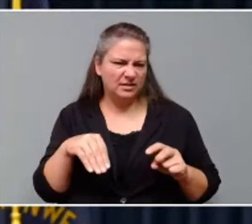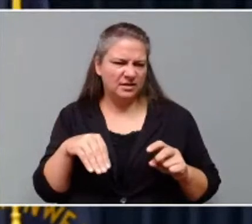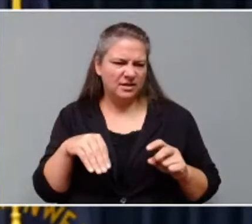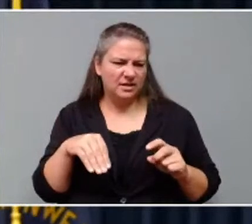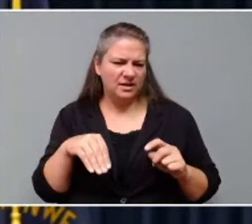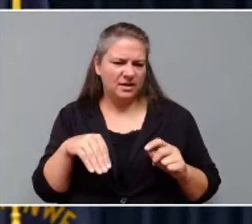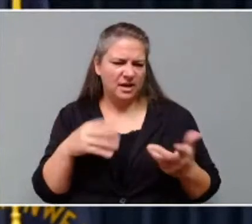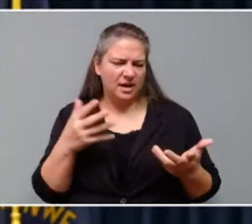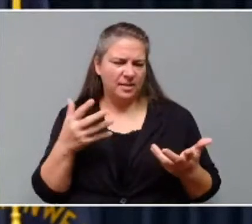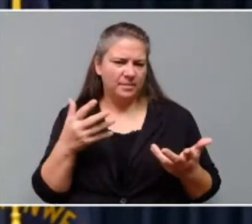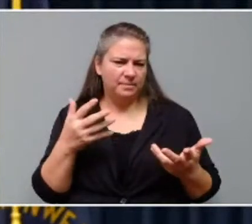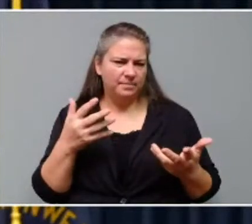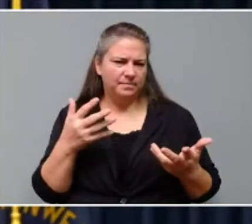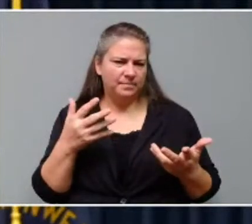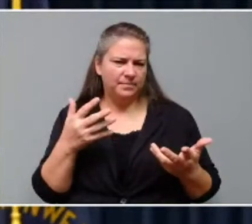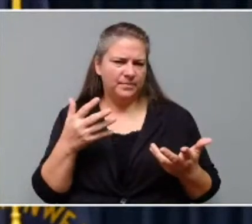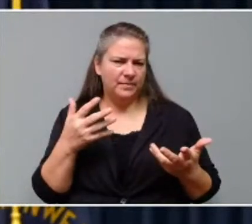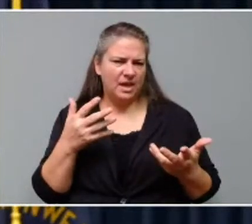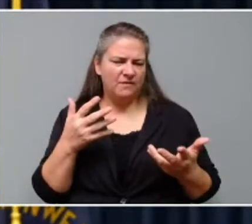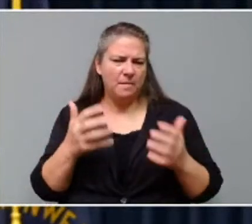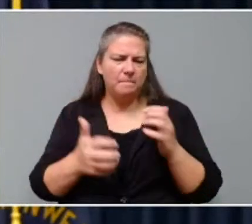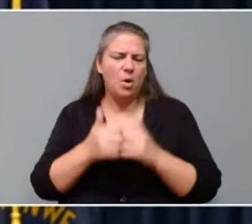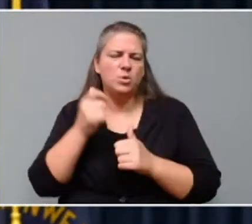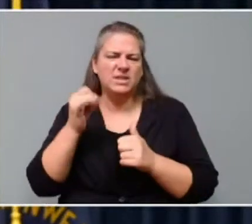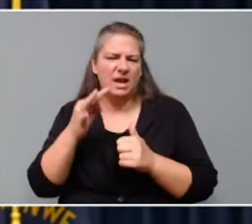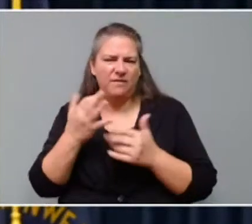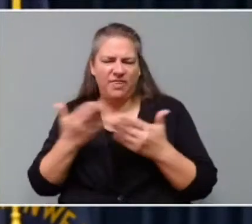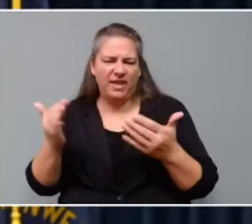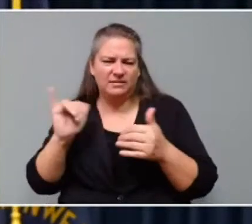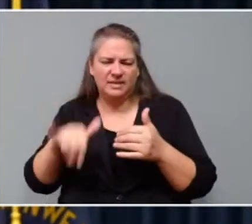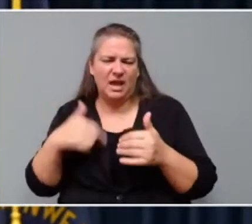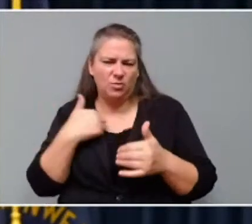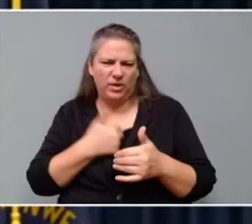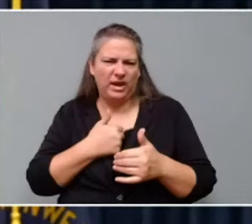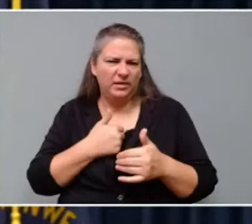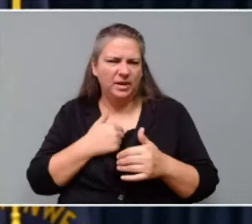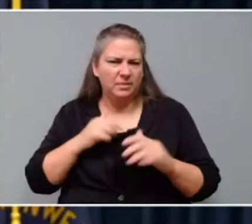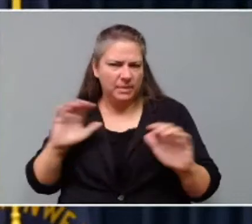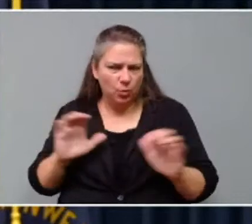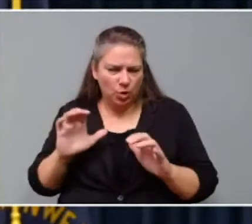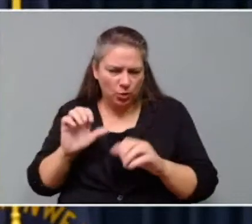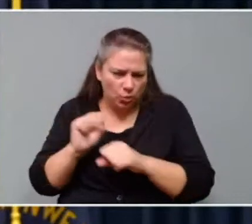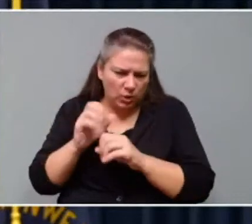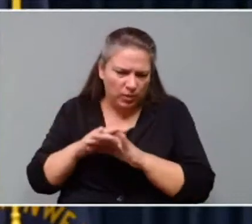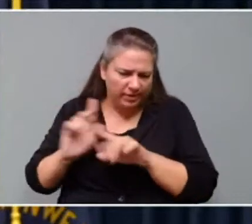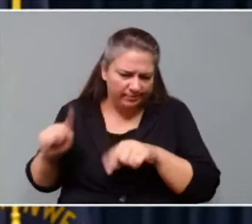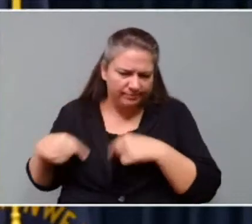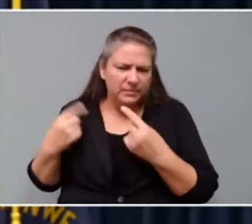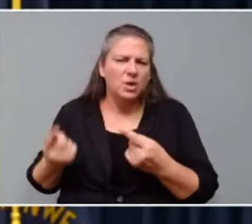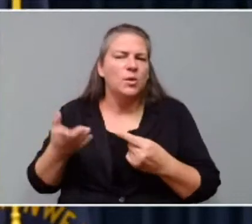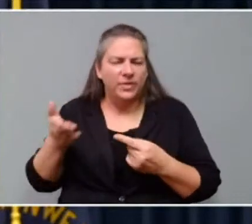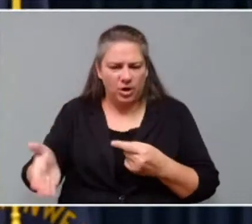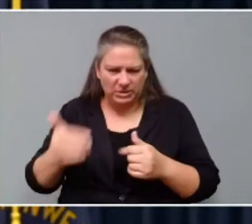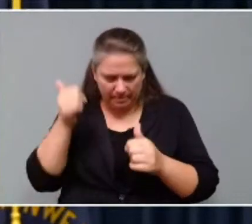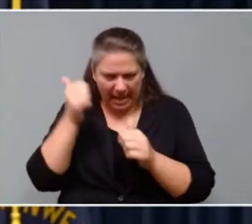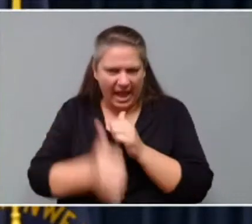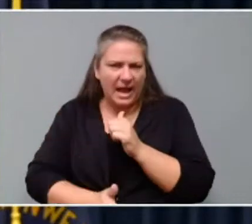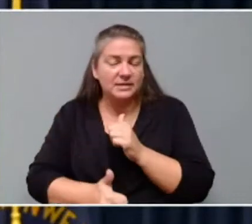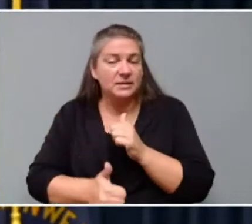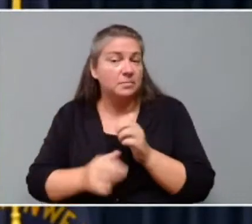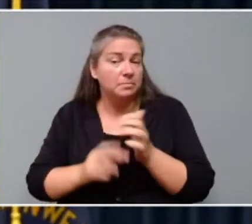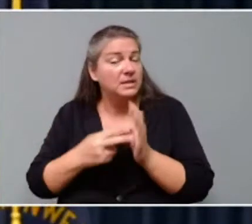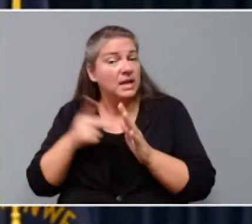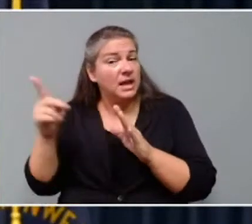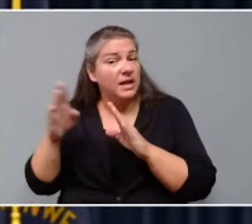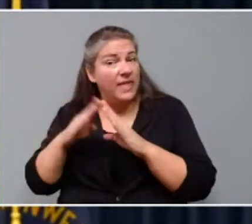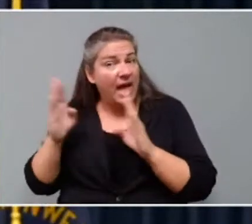the belt and suspenders, if you will, were in there and was passed. And I think it shows that the House is serious about